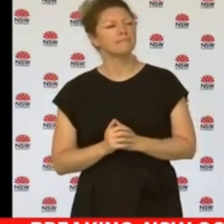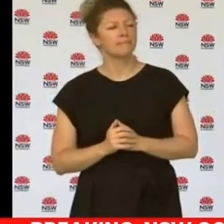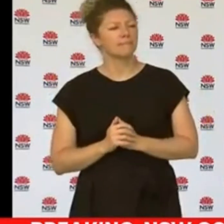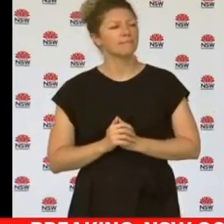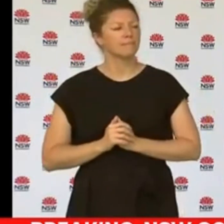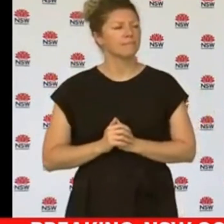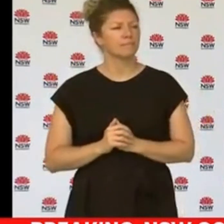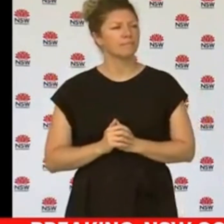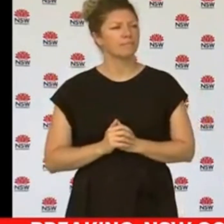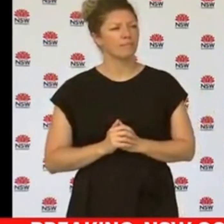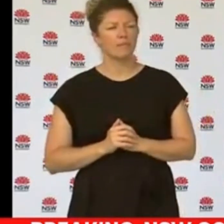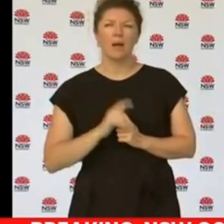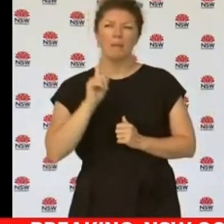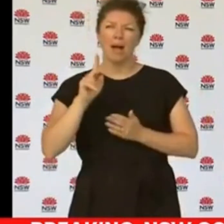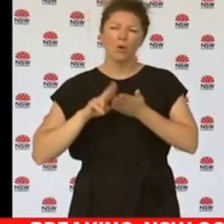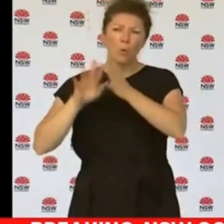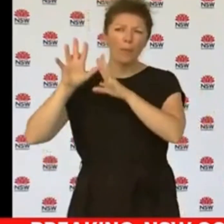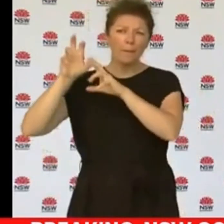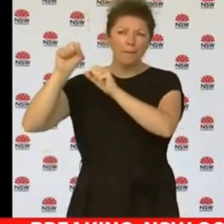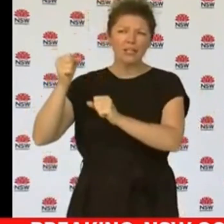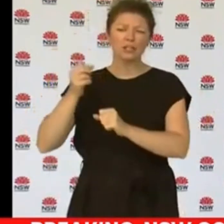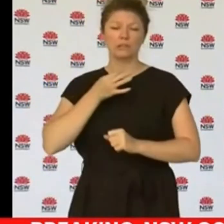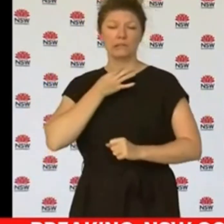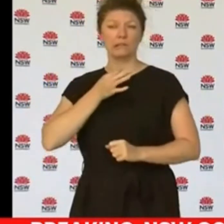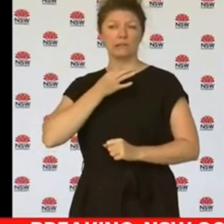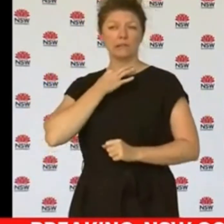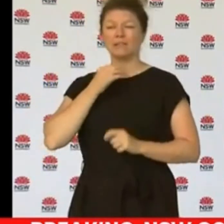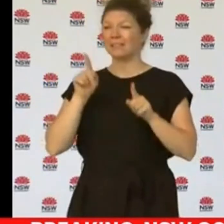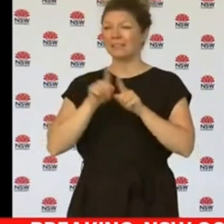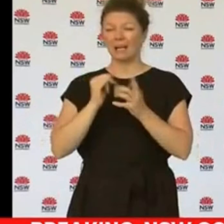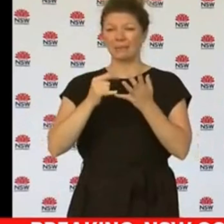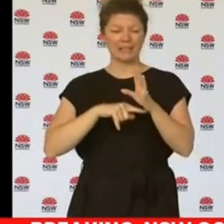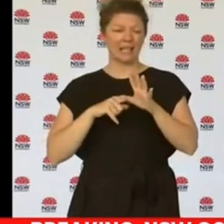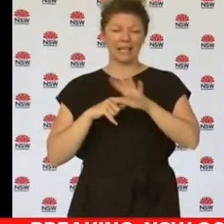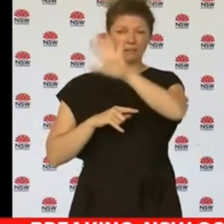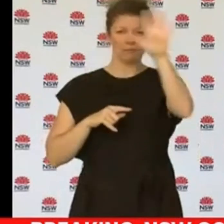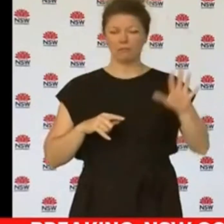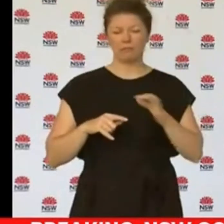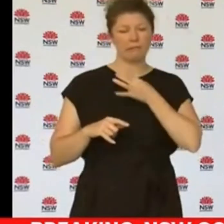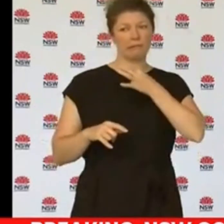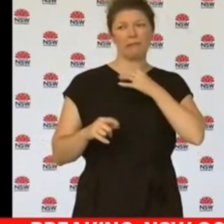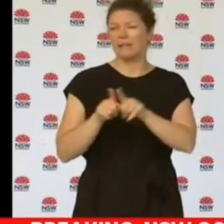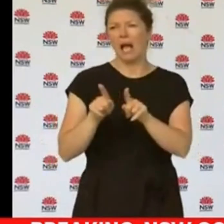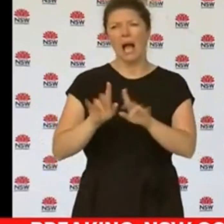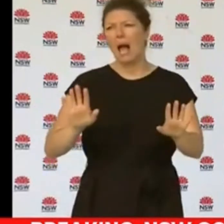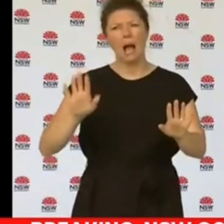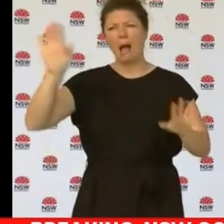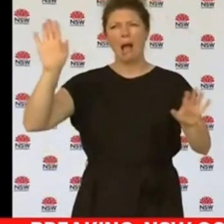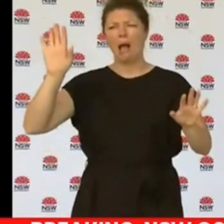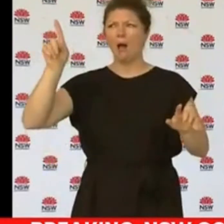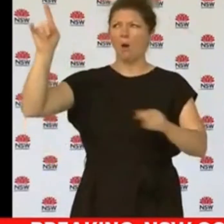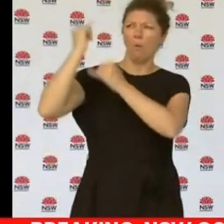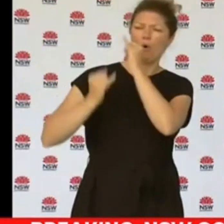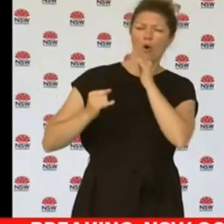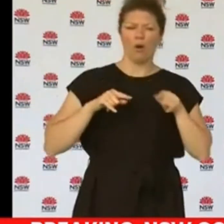only difference today is that the threat in the northern beaches is about the same as the threat in Greater Sydney. That threat is still there. So